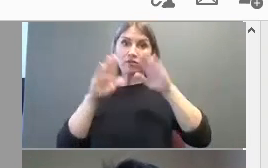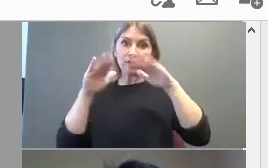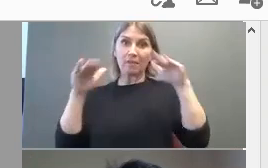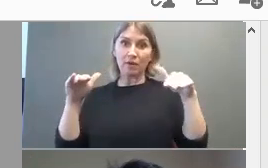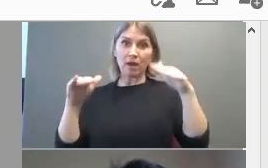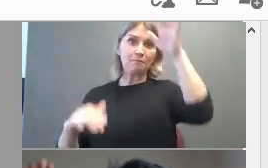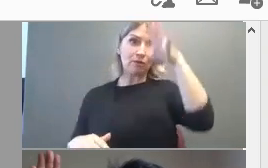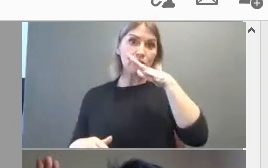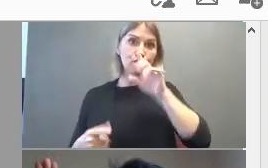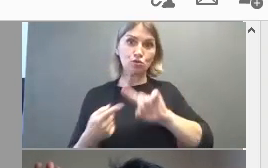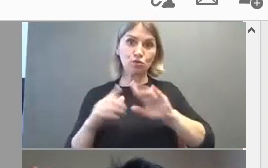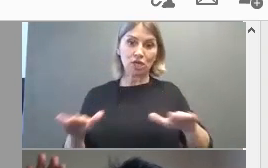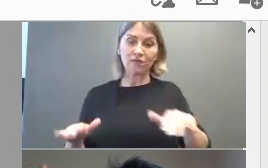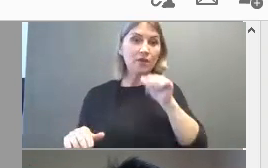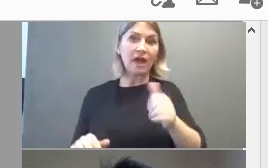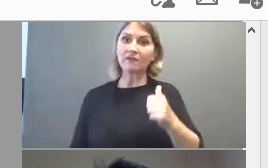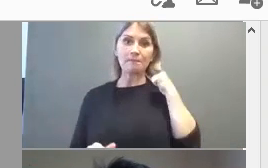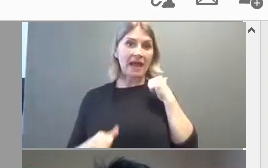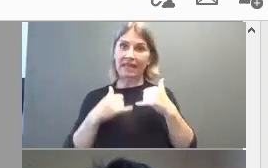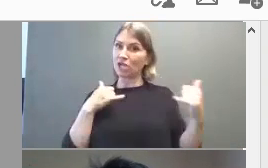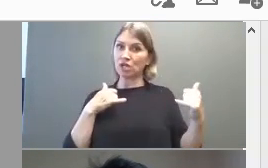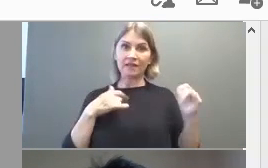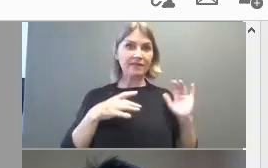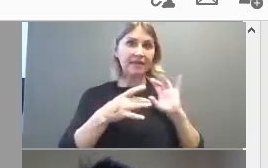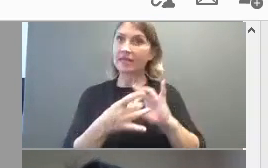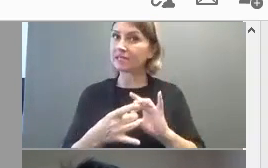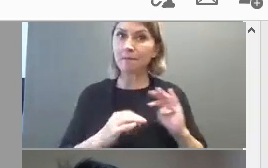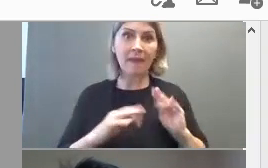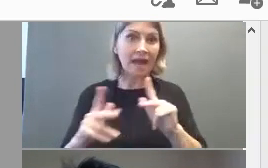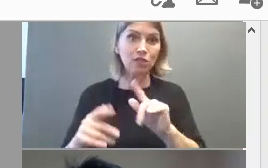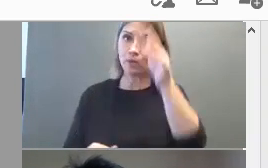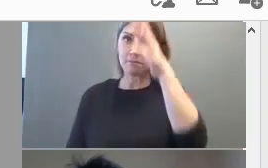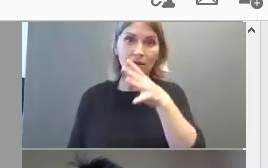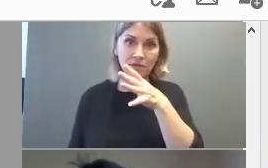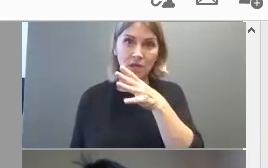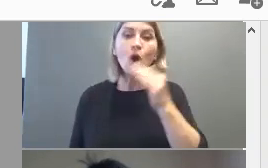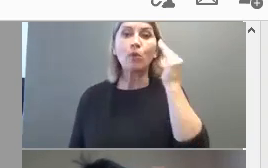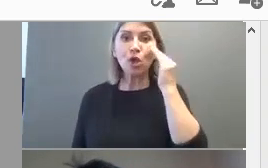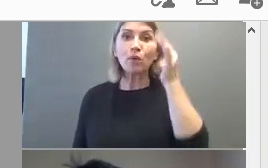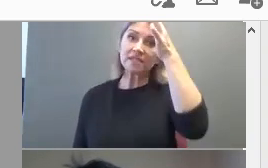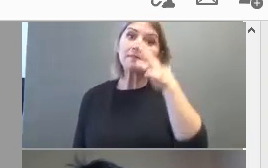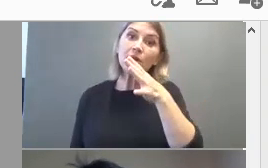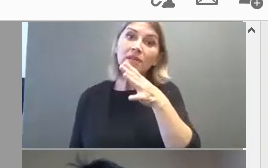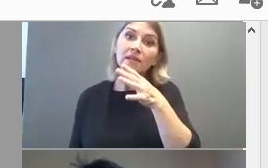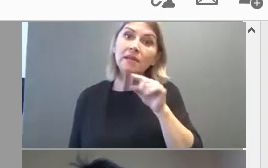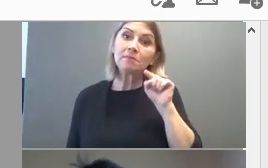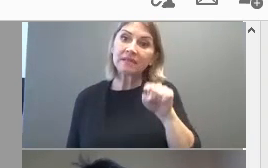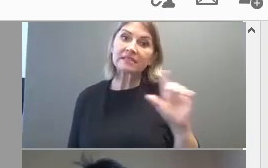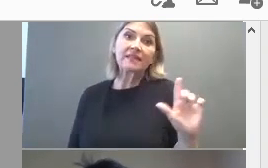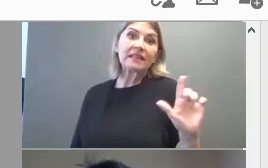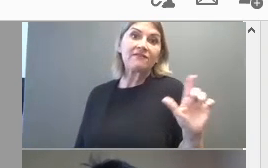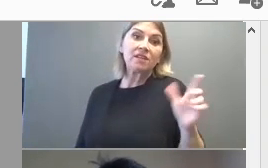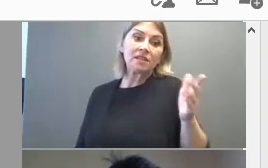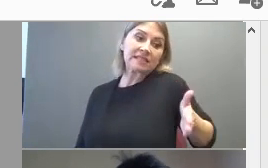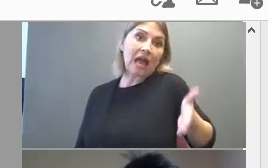There is no back edge that connects a particular node back to a parent. And we know that it is a parent because it is on the left-hand side of this